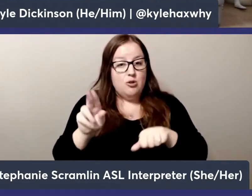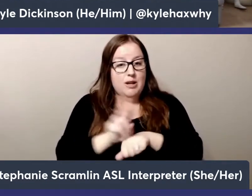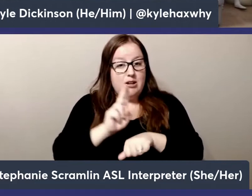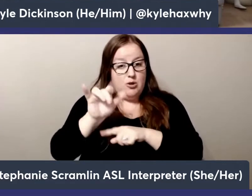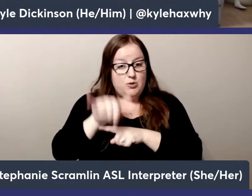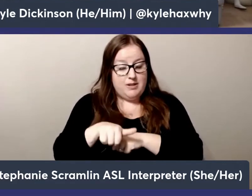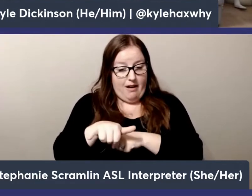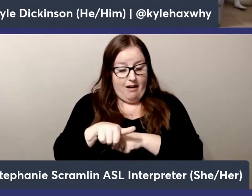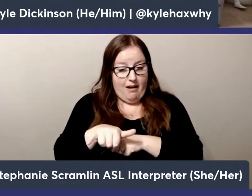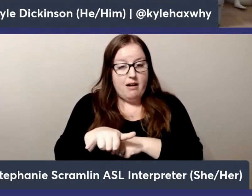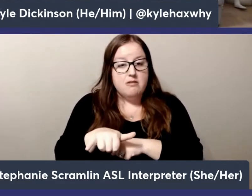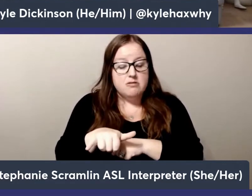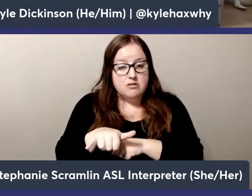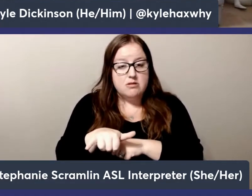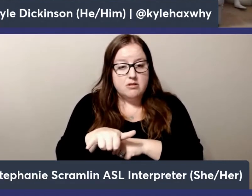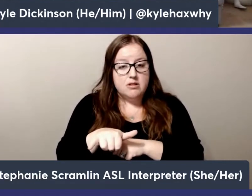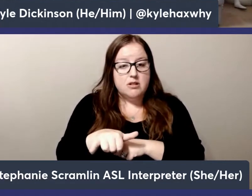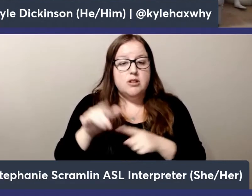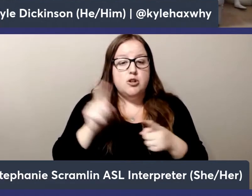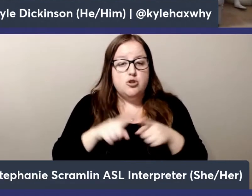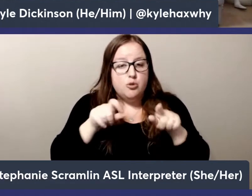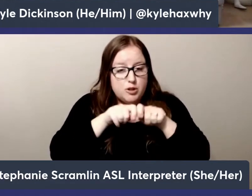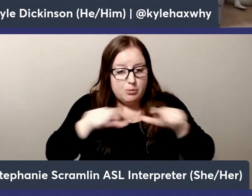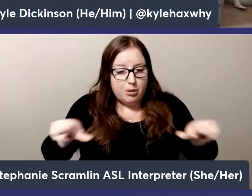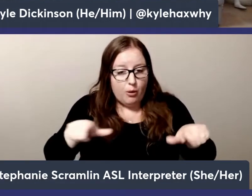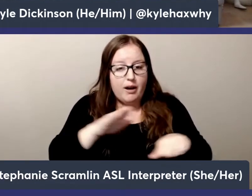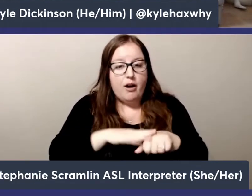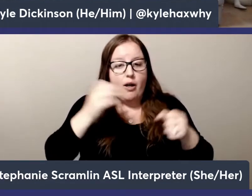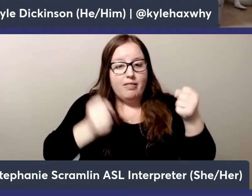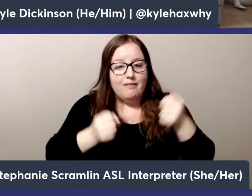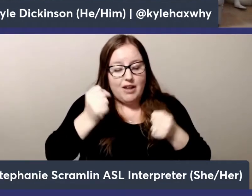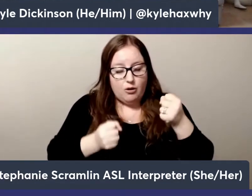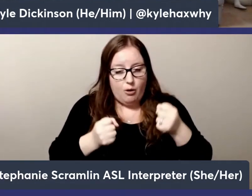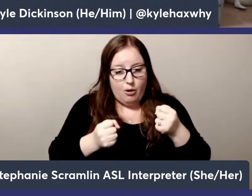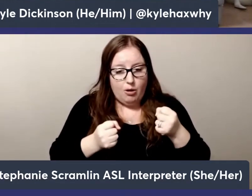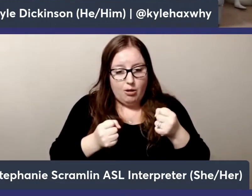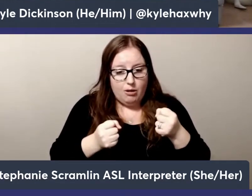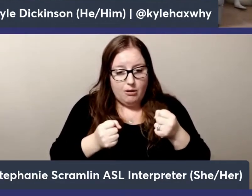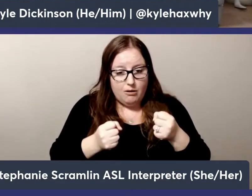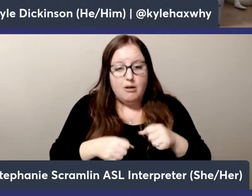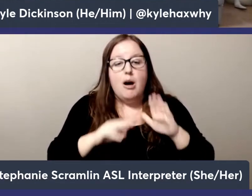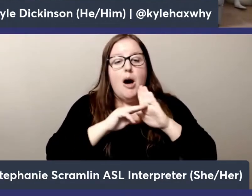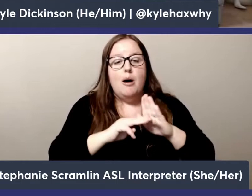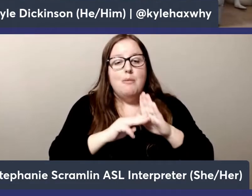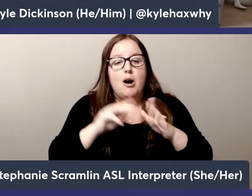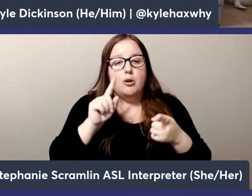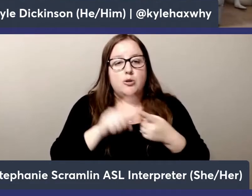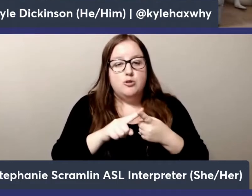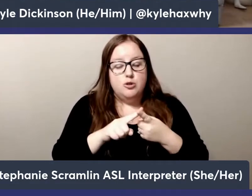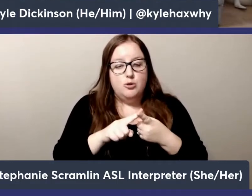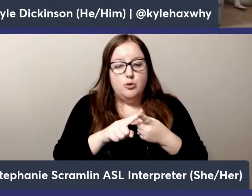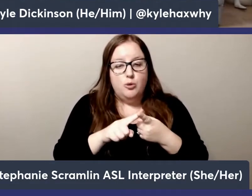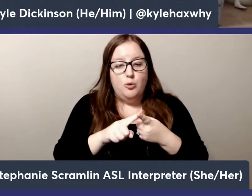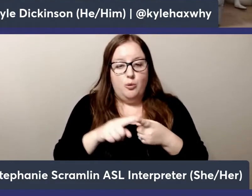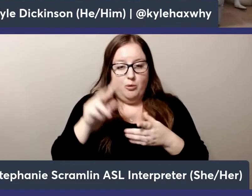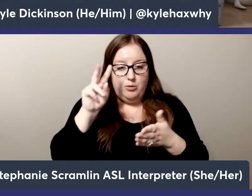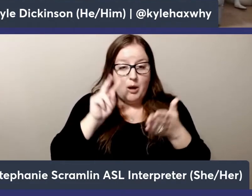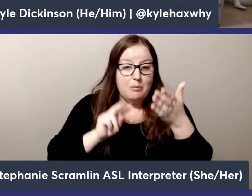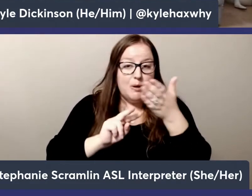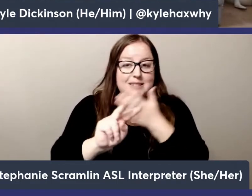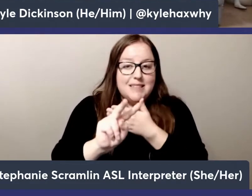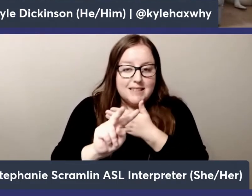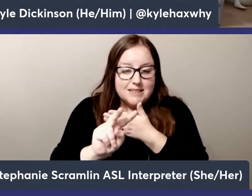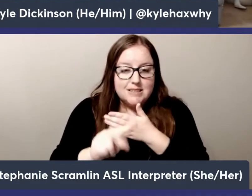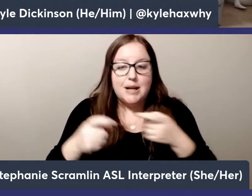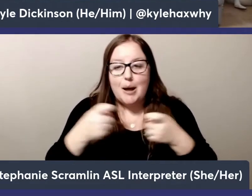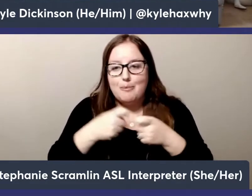to to deploy on the vehicle a model to predict the battery